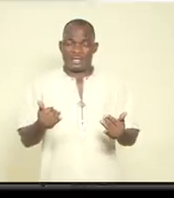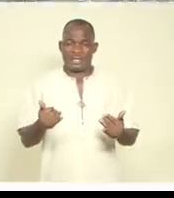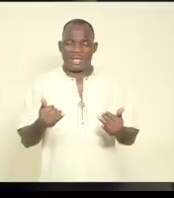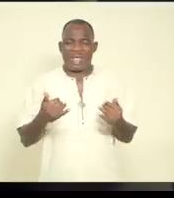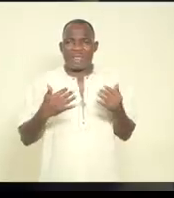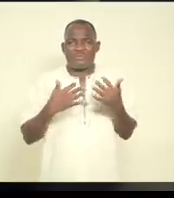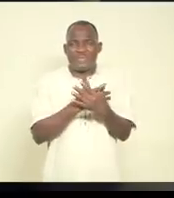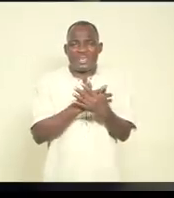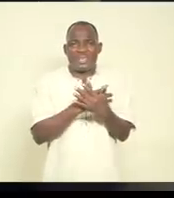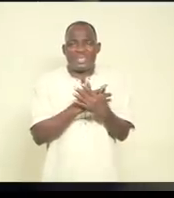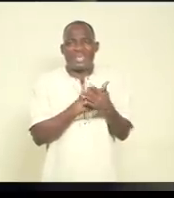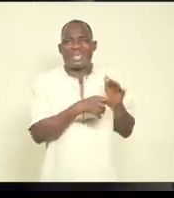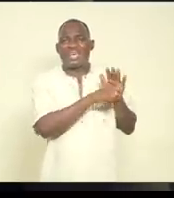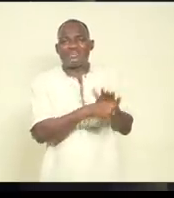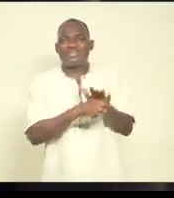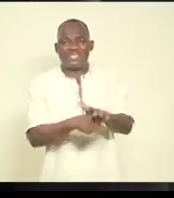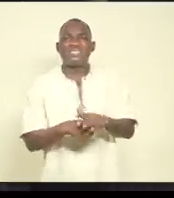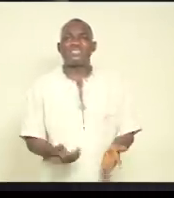existence.